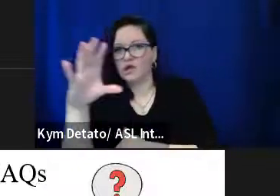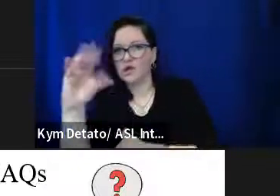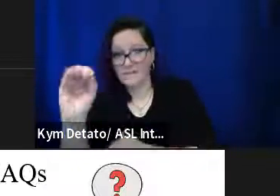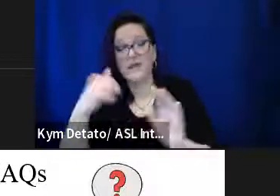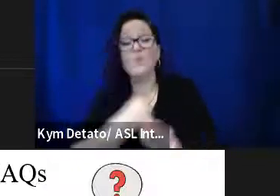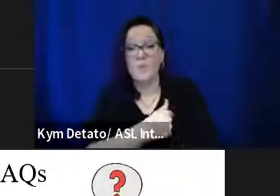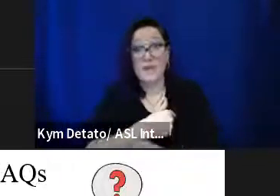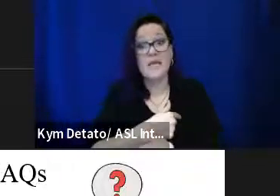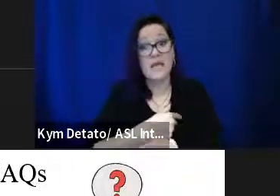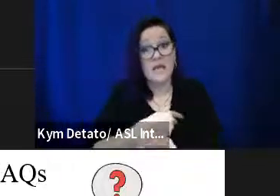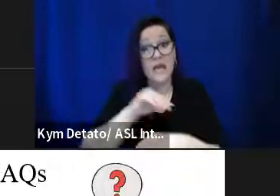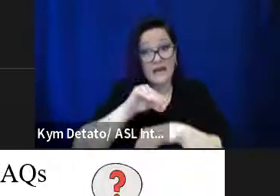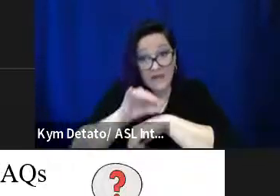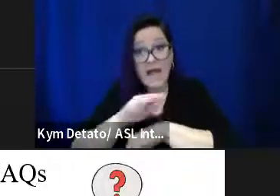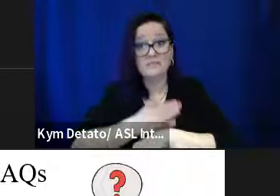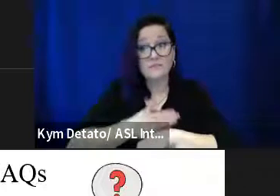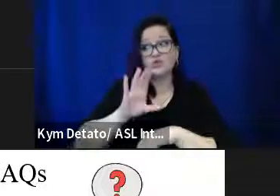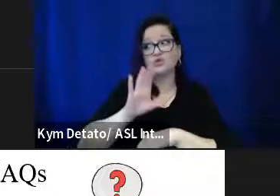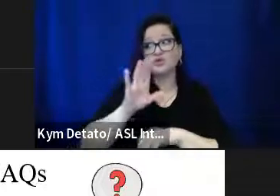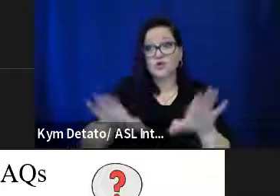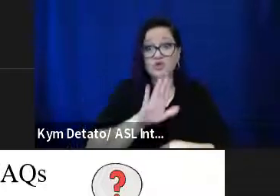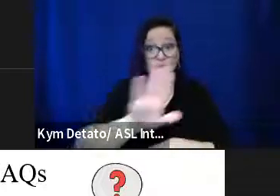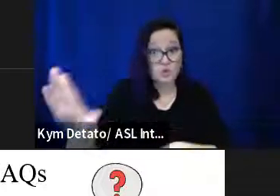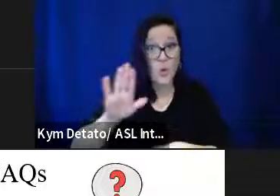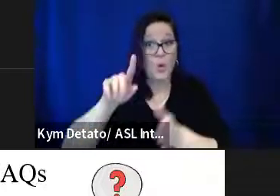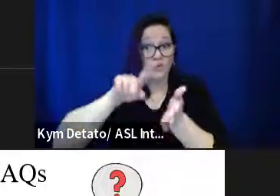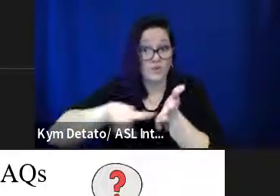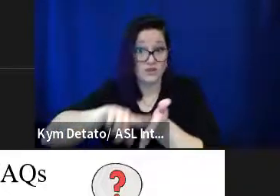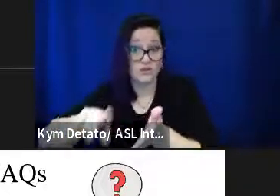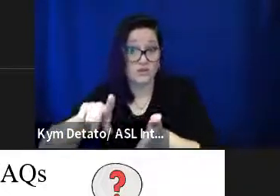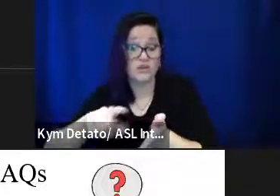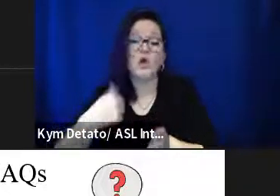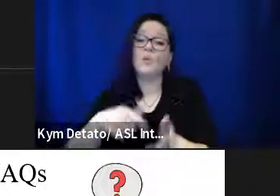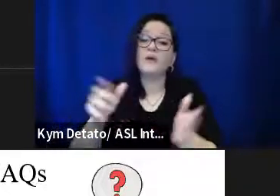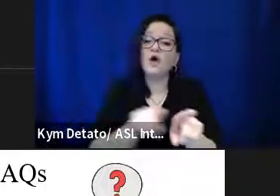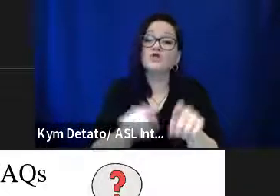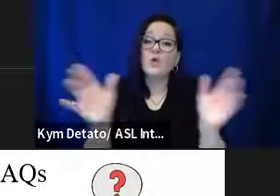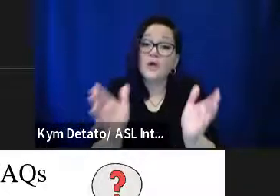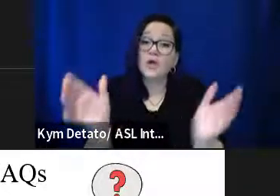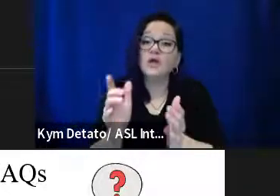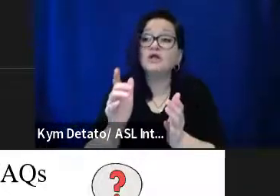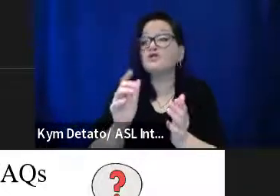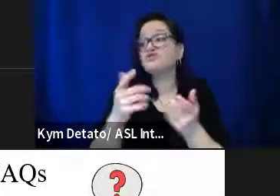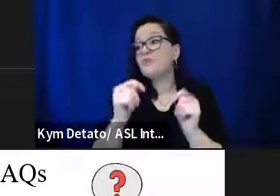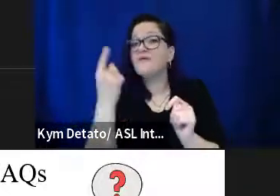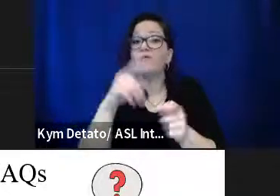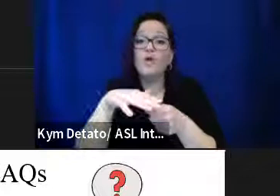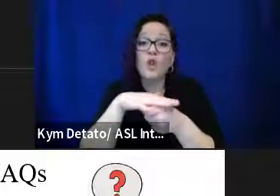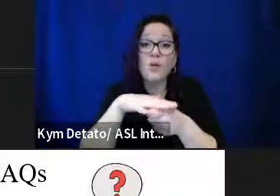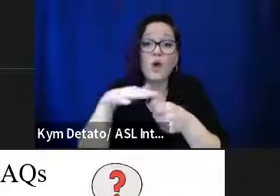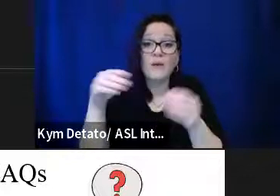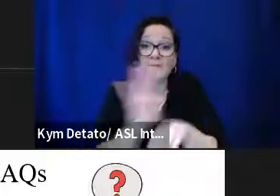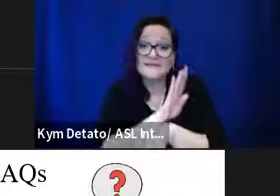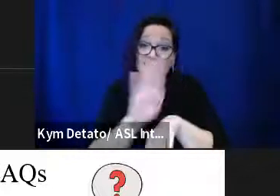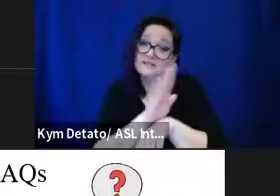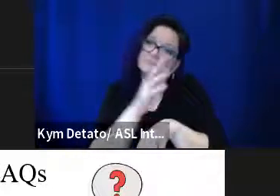own research when you're obtaining bids. We would encourage you to shop locally. It's great to support our local businesses in doing this